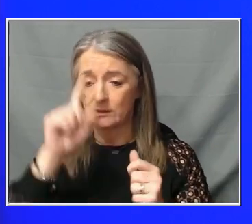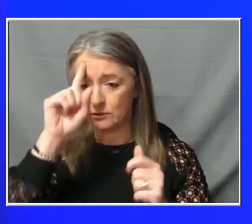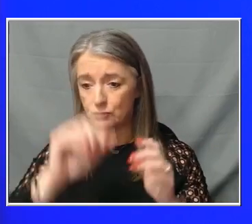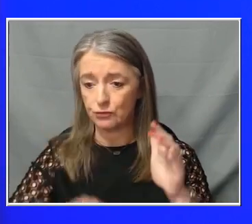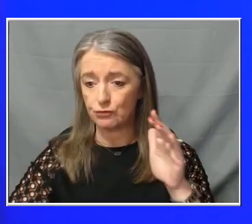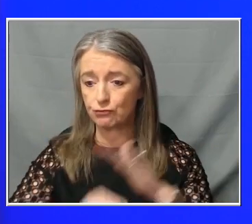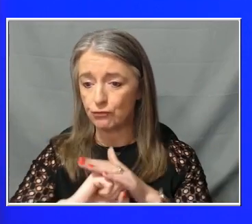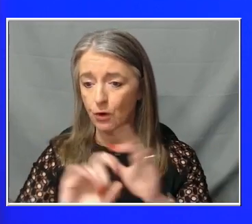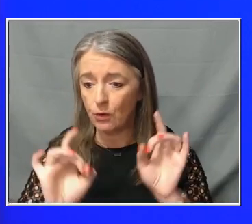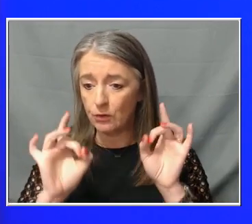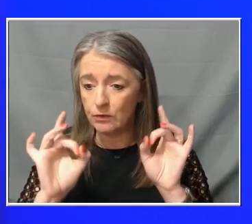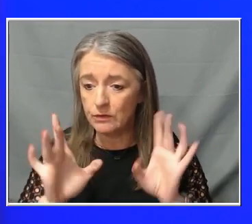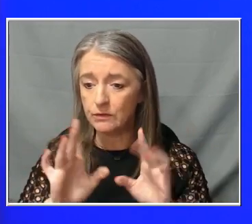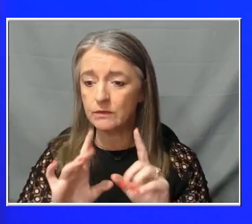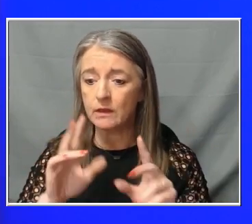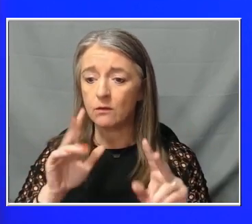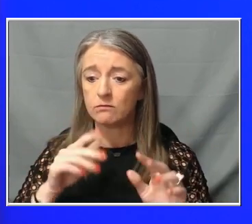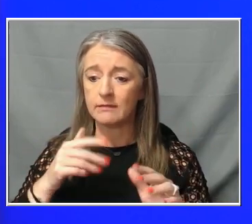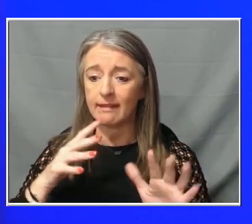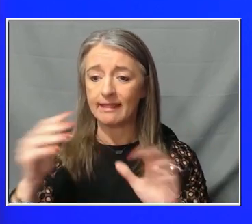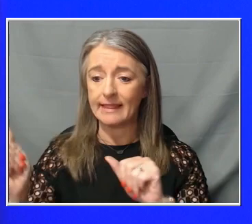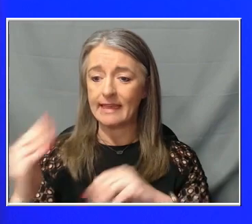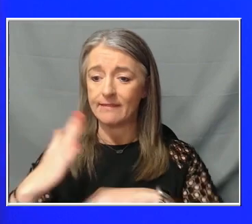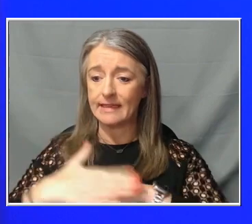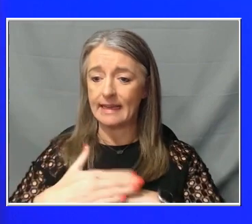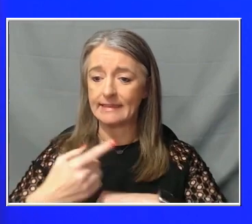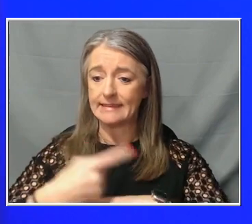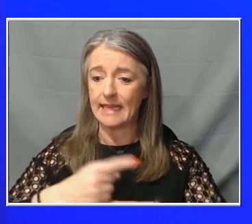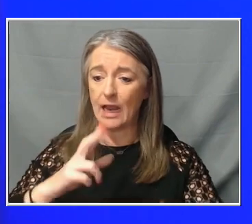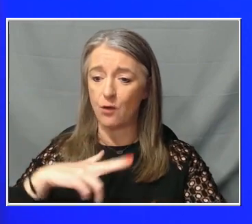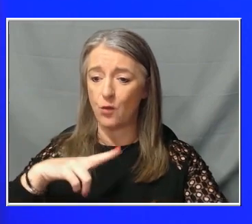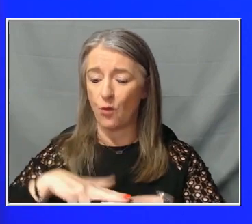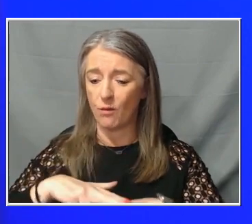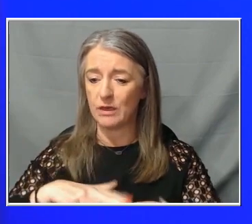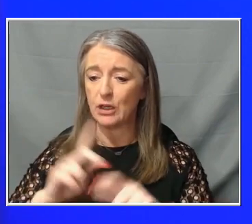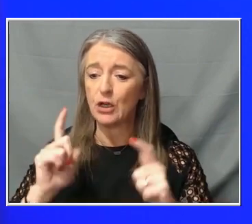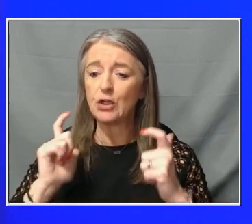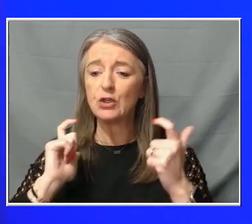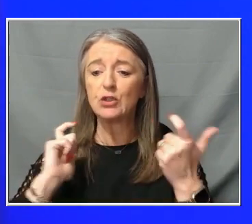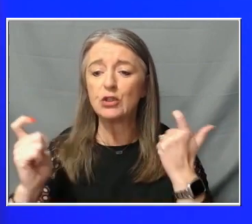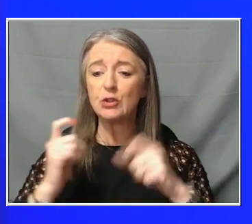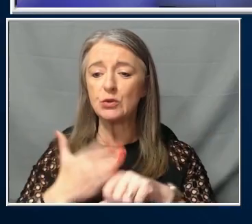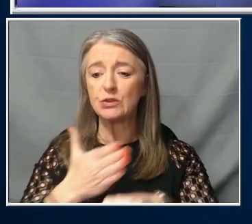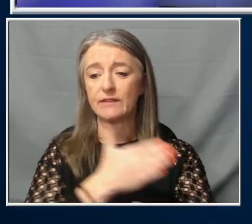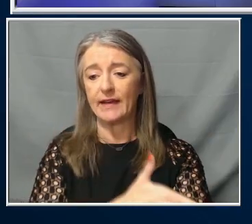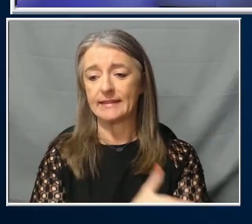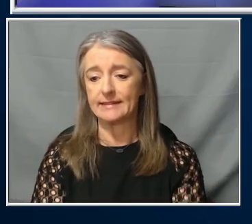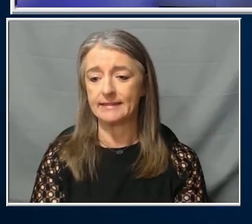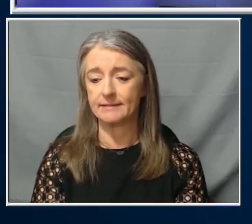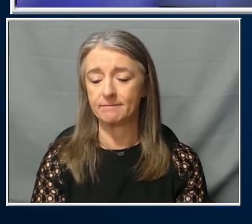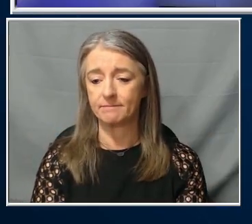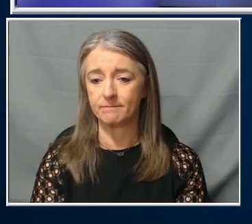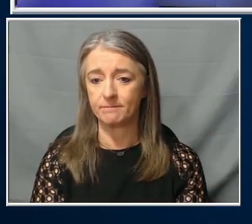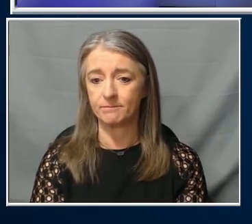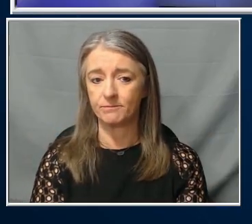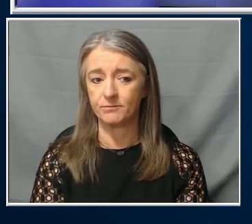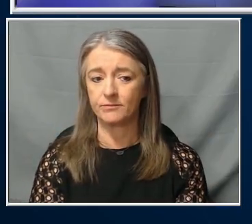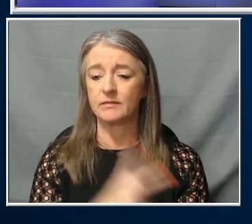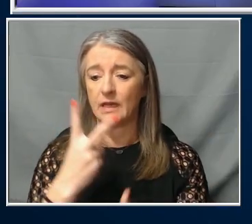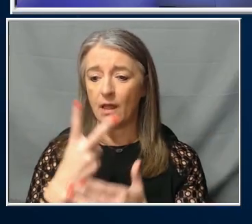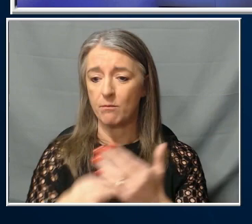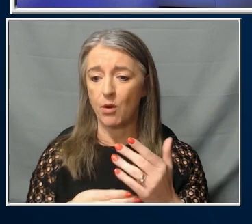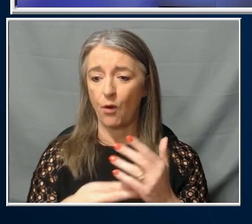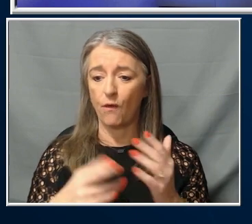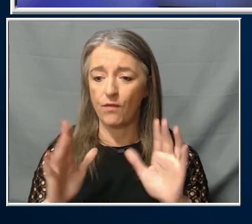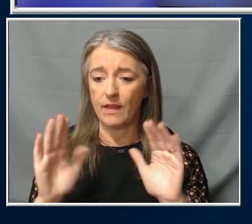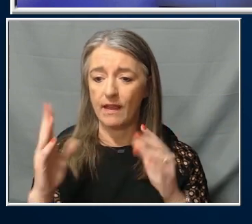stroke and walk out the next day normal. It's a huge, huge advance. Yes. They both involve the similar,